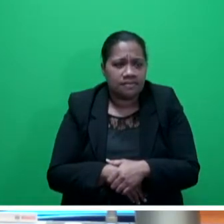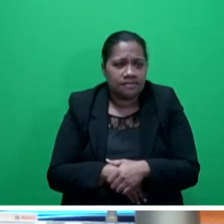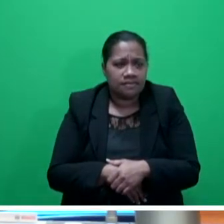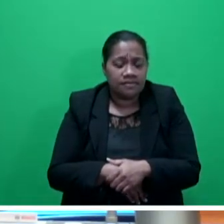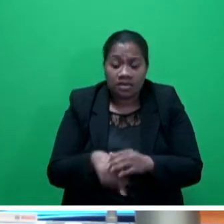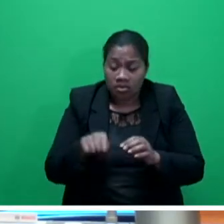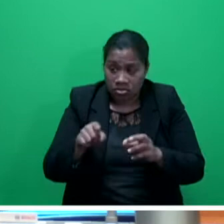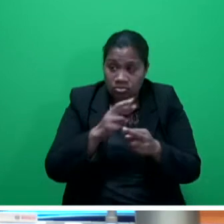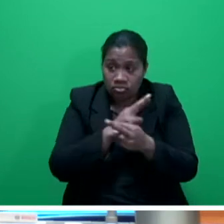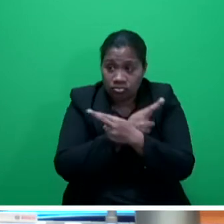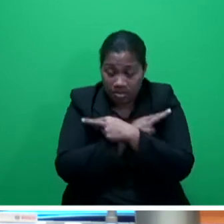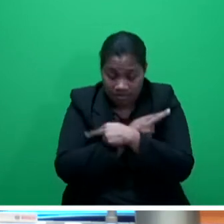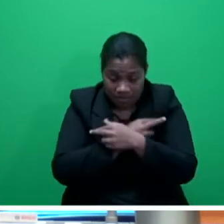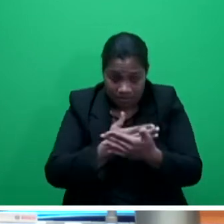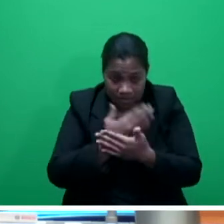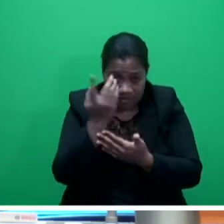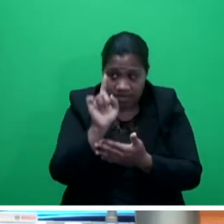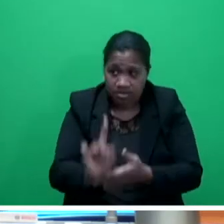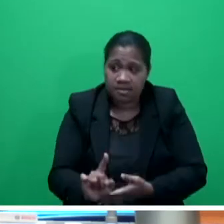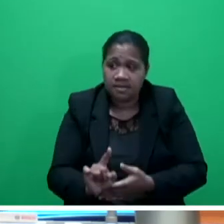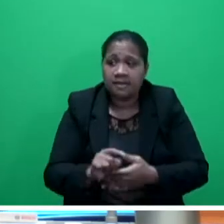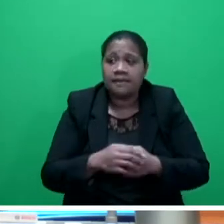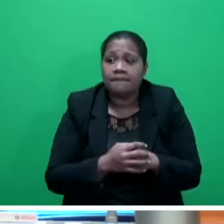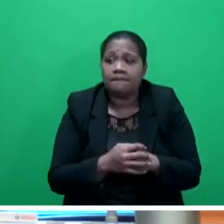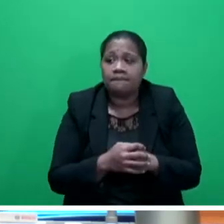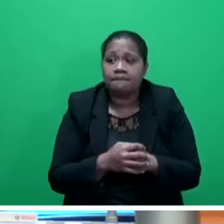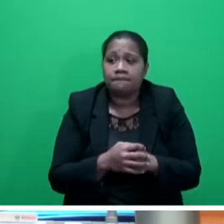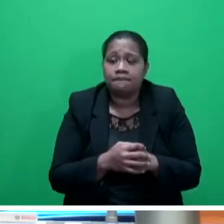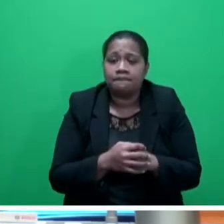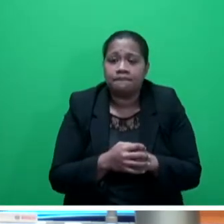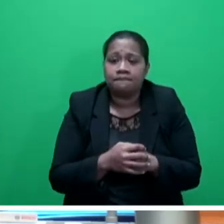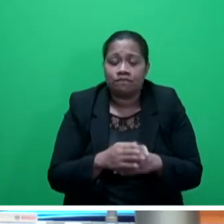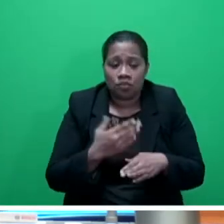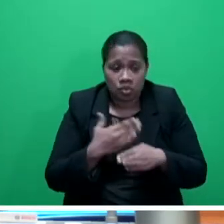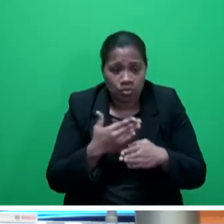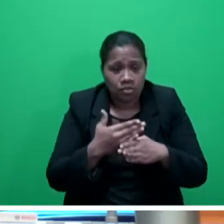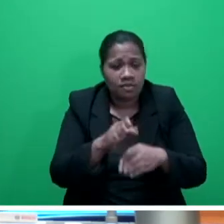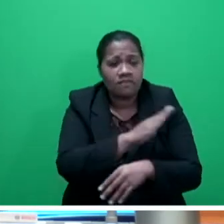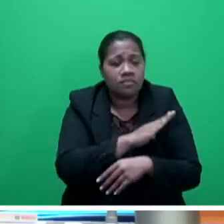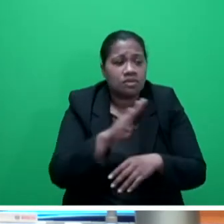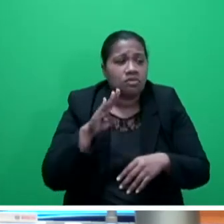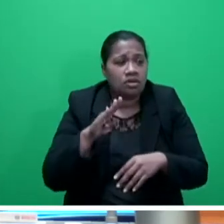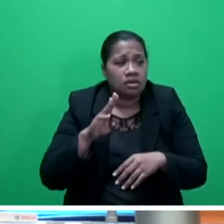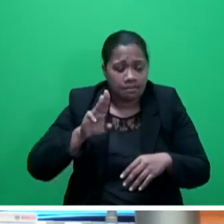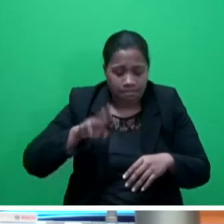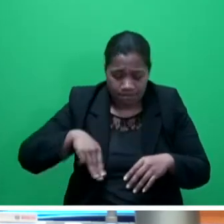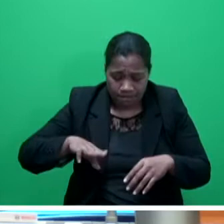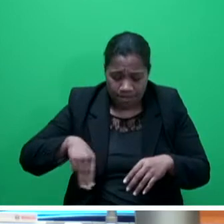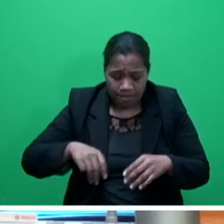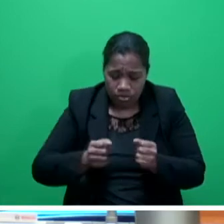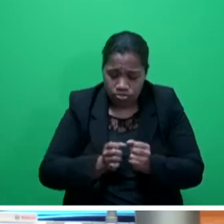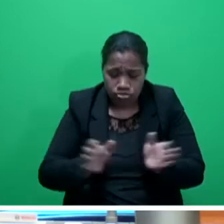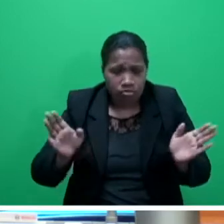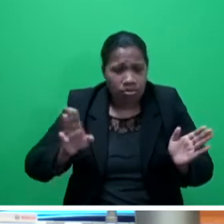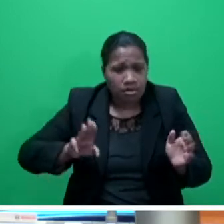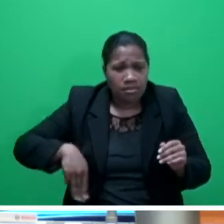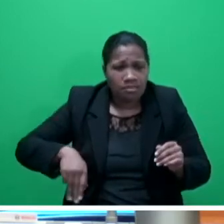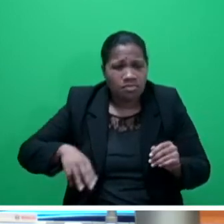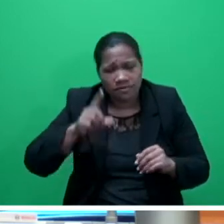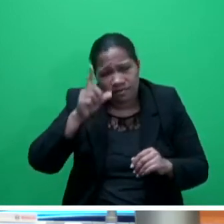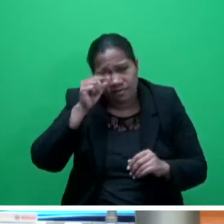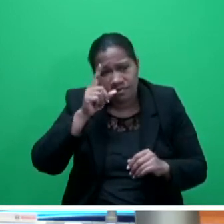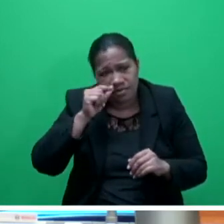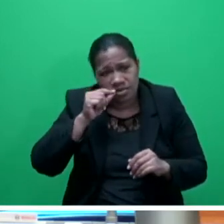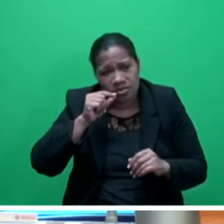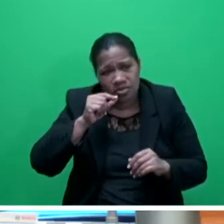respect of the day-to-day functioning of this board, general members of the Fijian public don't have anything to do with this